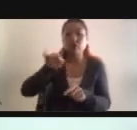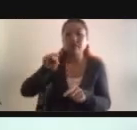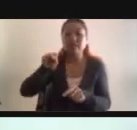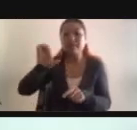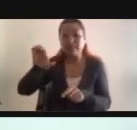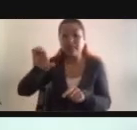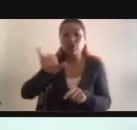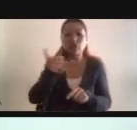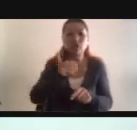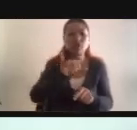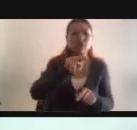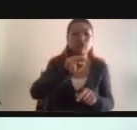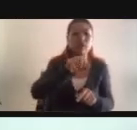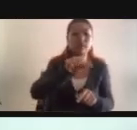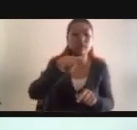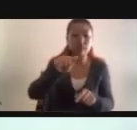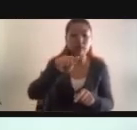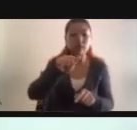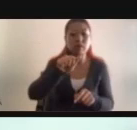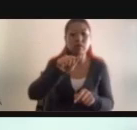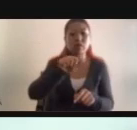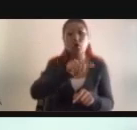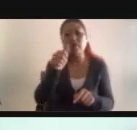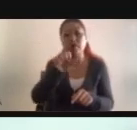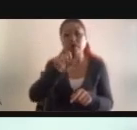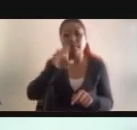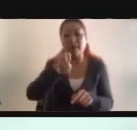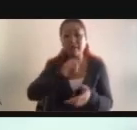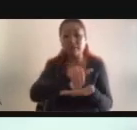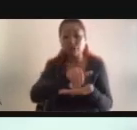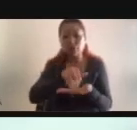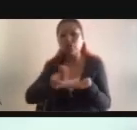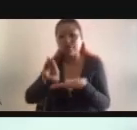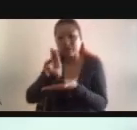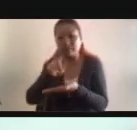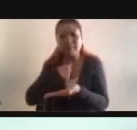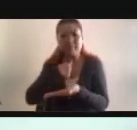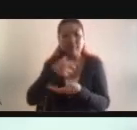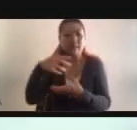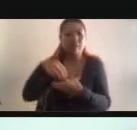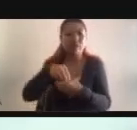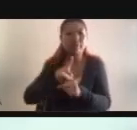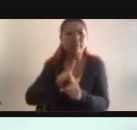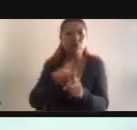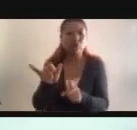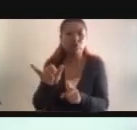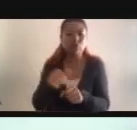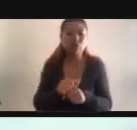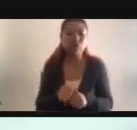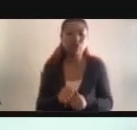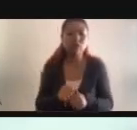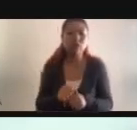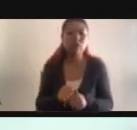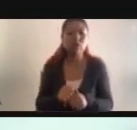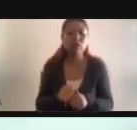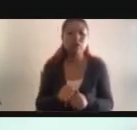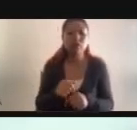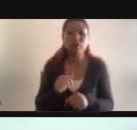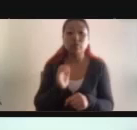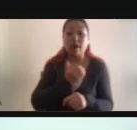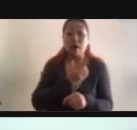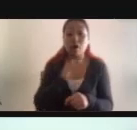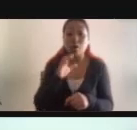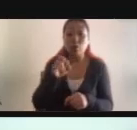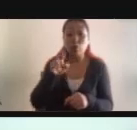universities as well. With that, I would just say, our core values